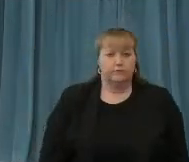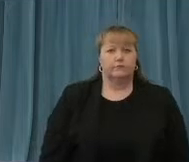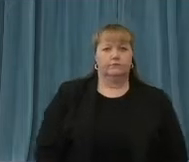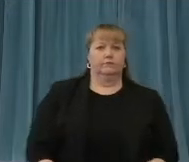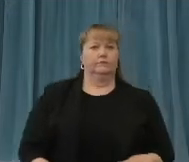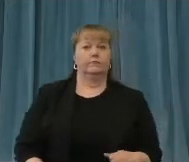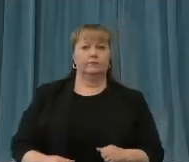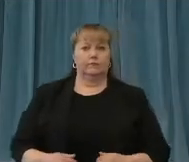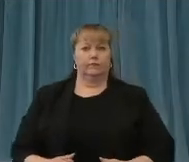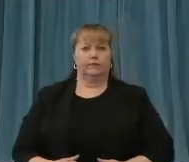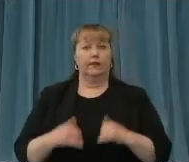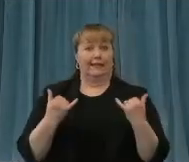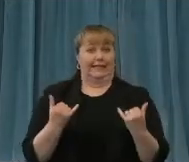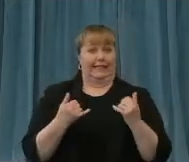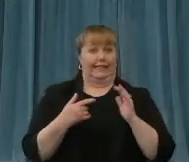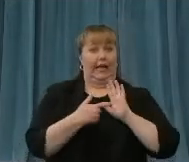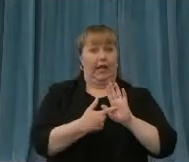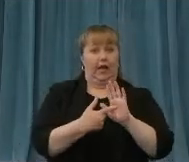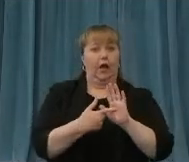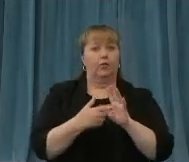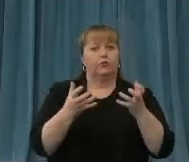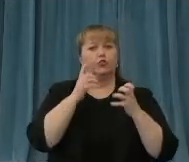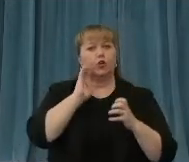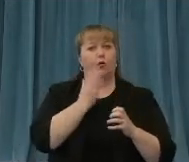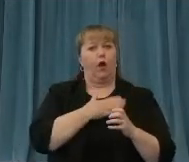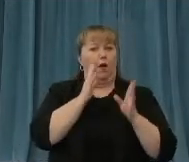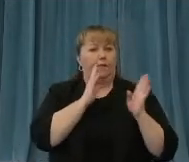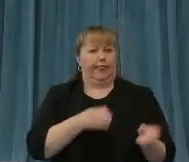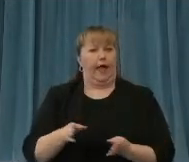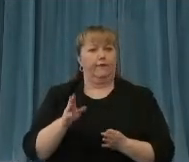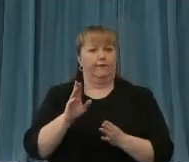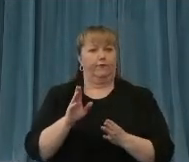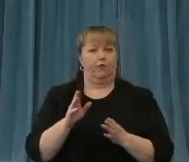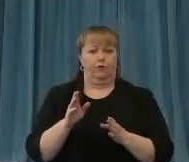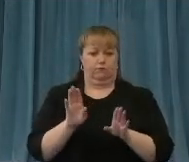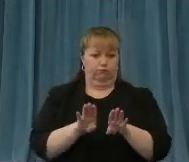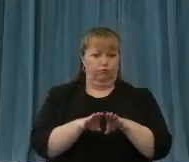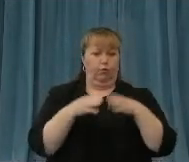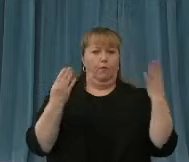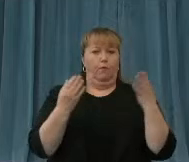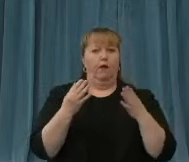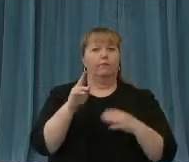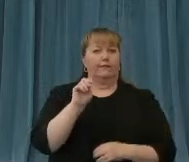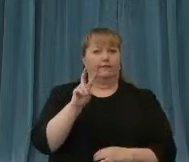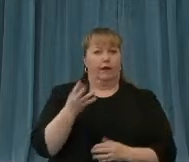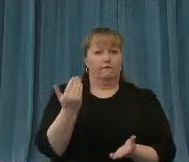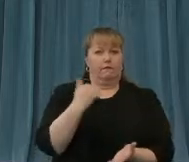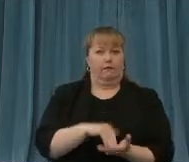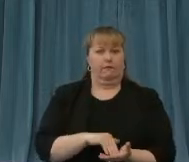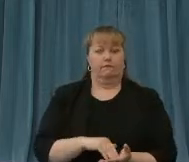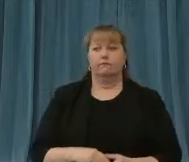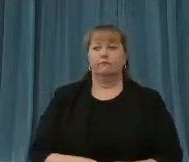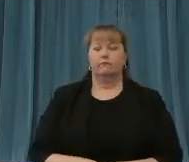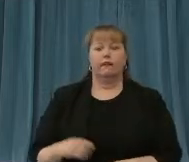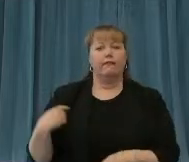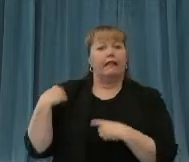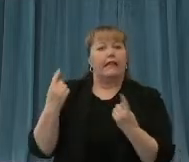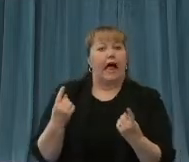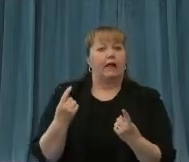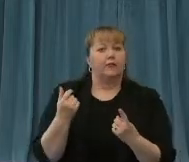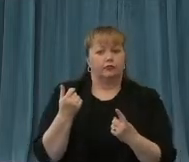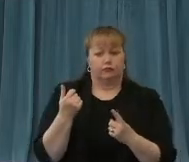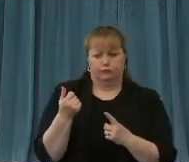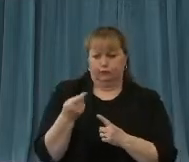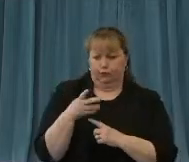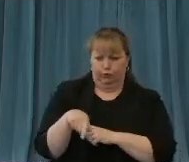Nevada. And I've been working on the state-specific framework for weeks and spent the last few days reviewing the White House's